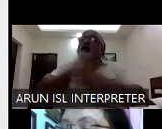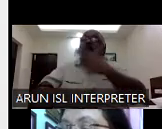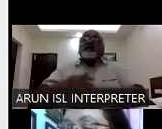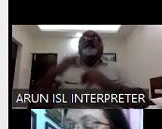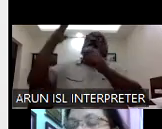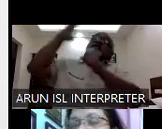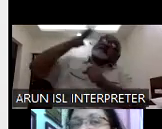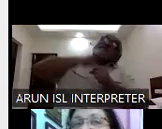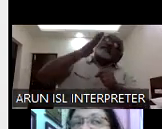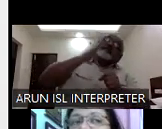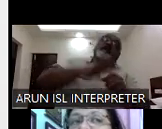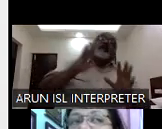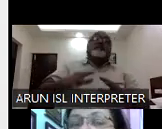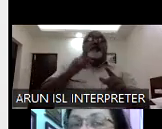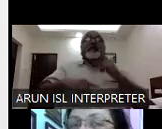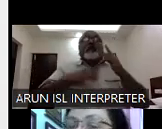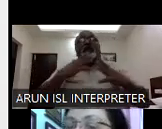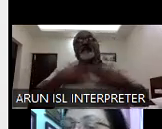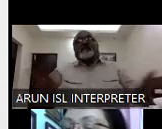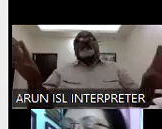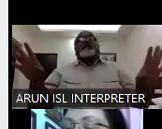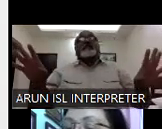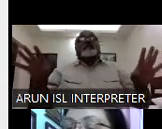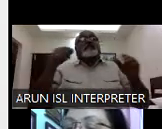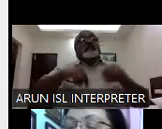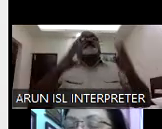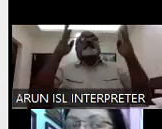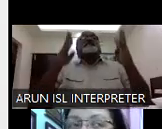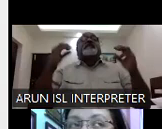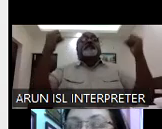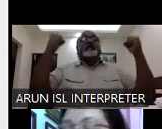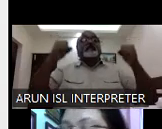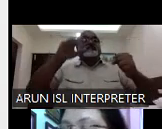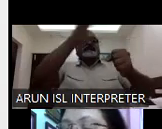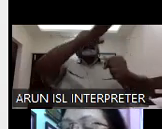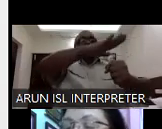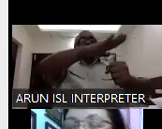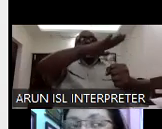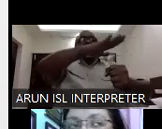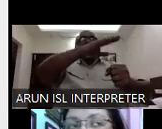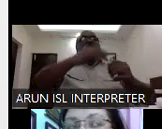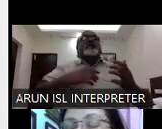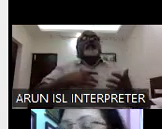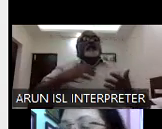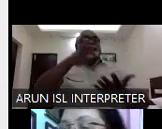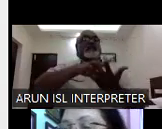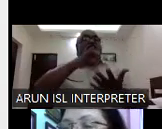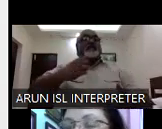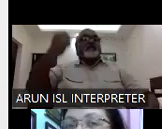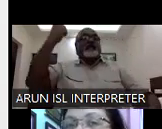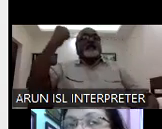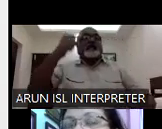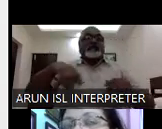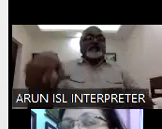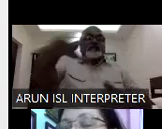is powerless. So what happens is the powerful always remain at the power center of power, and they always want to capture the